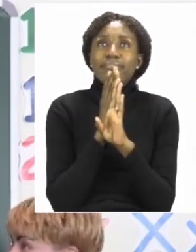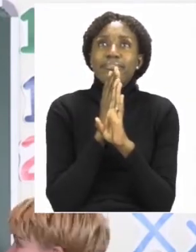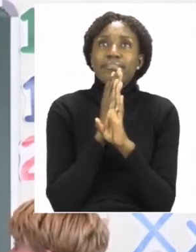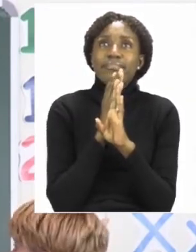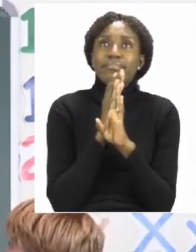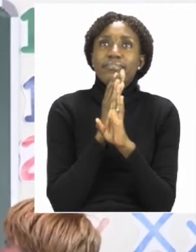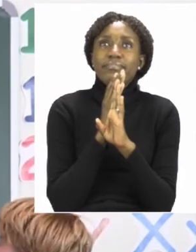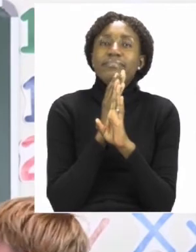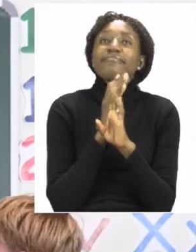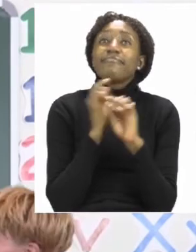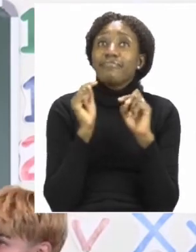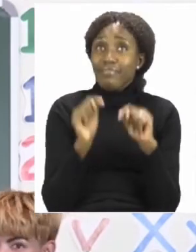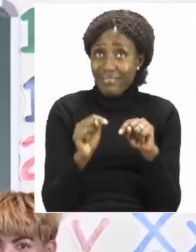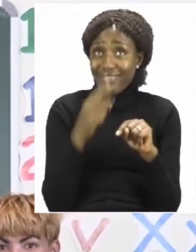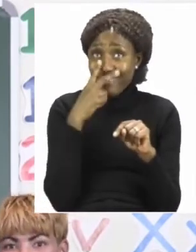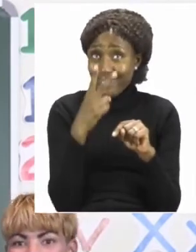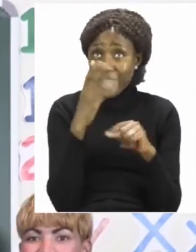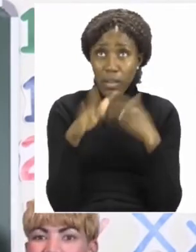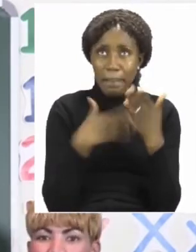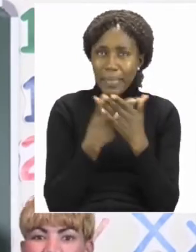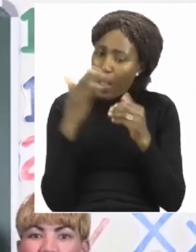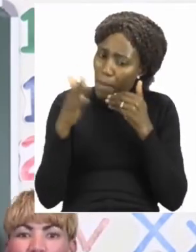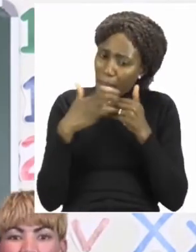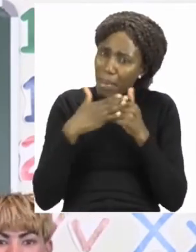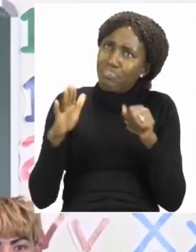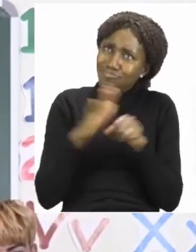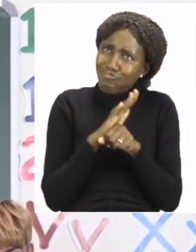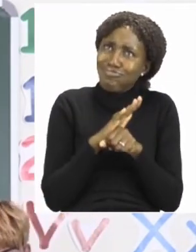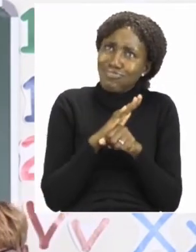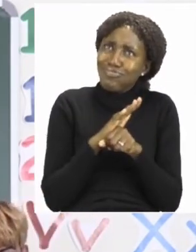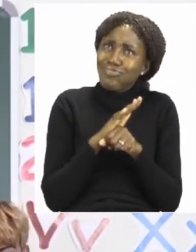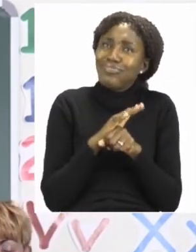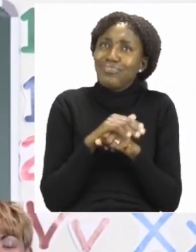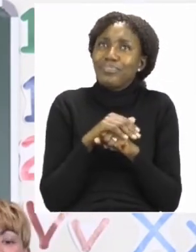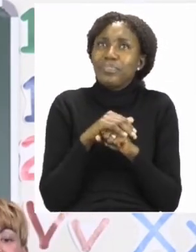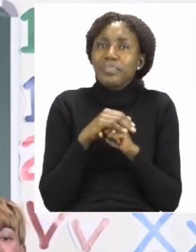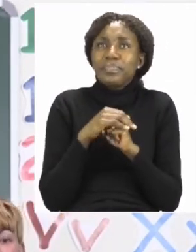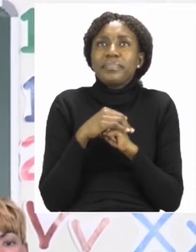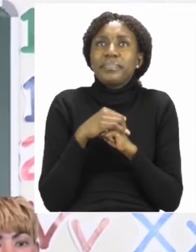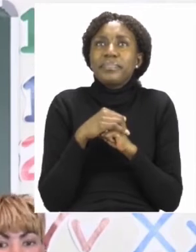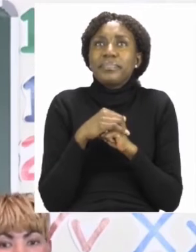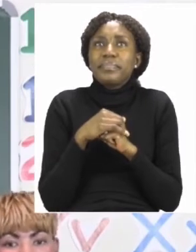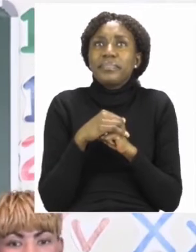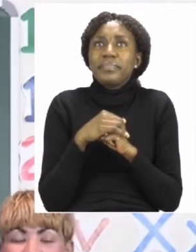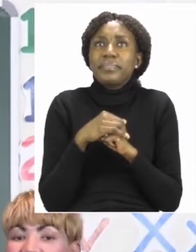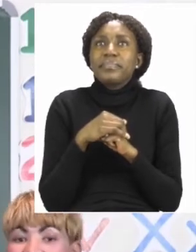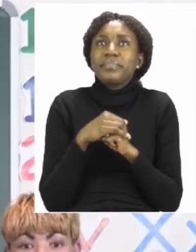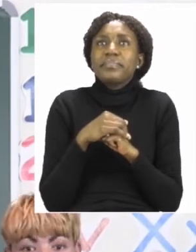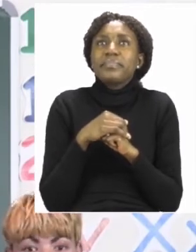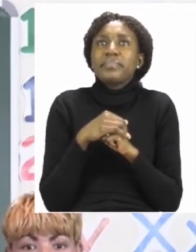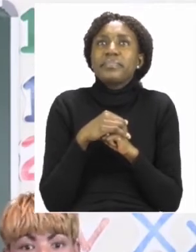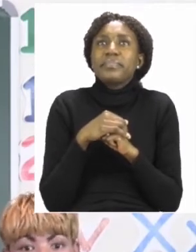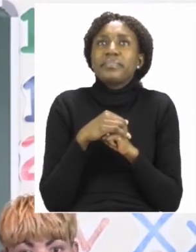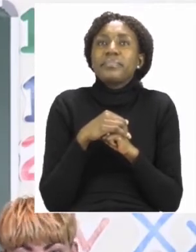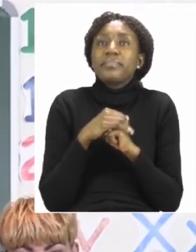we can almost see the full picture now everyone i